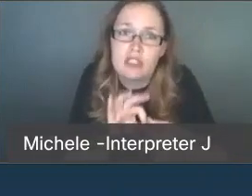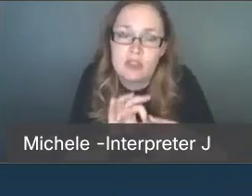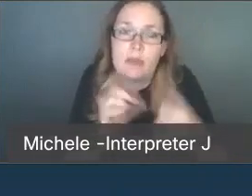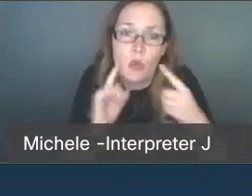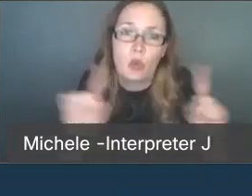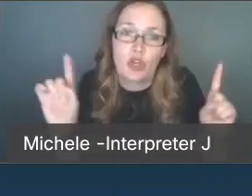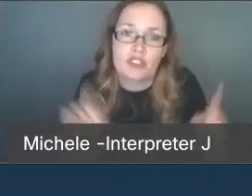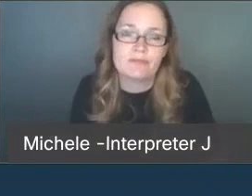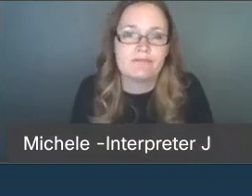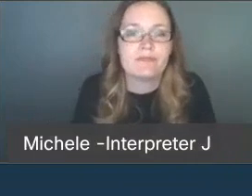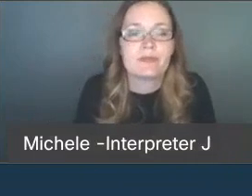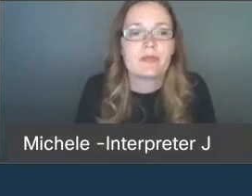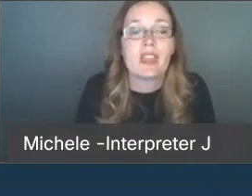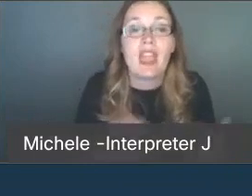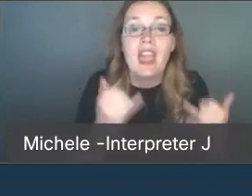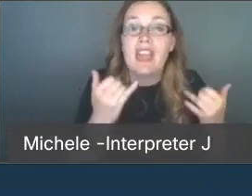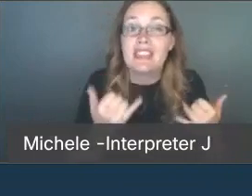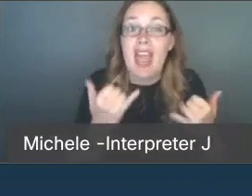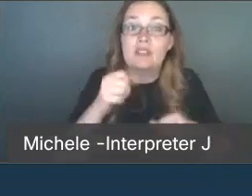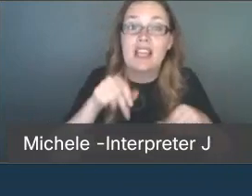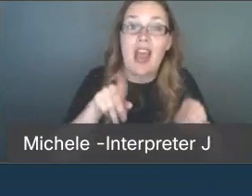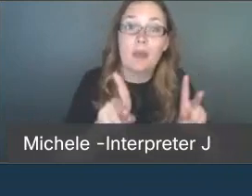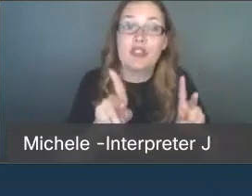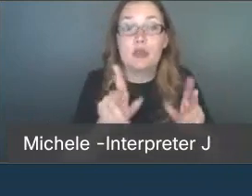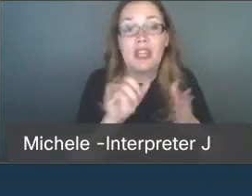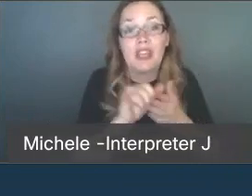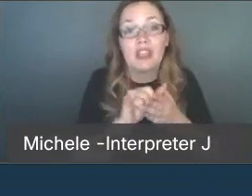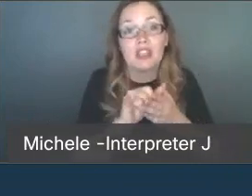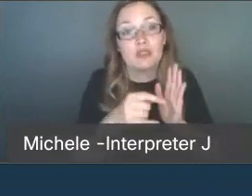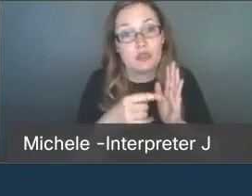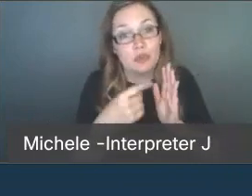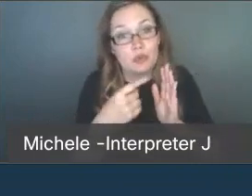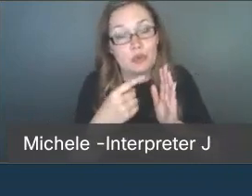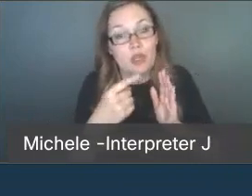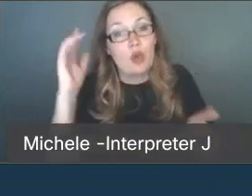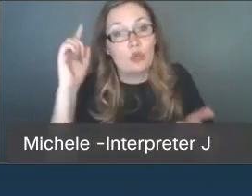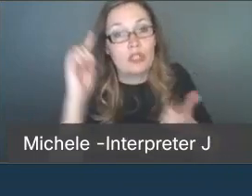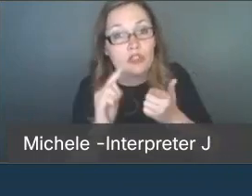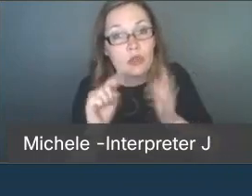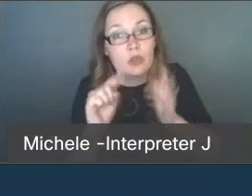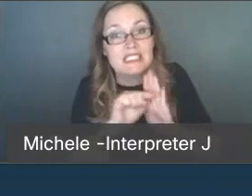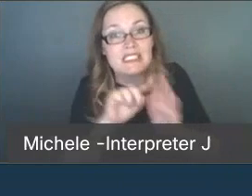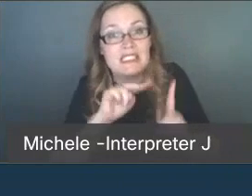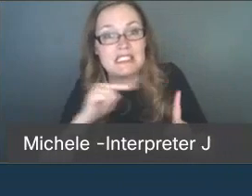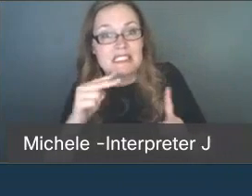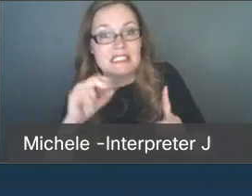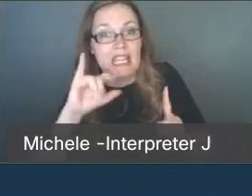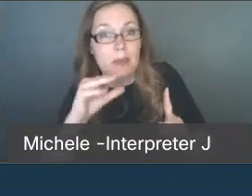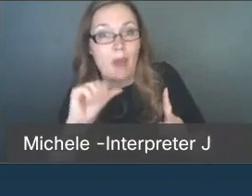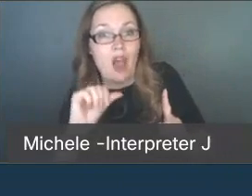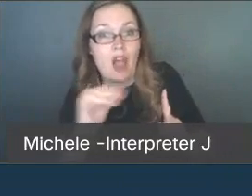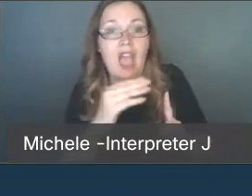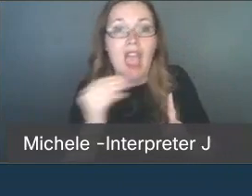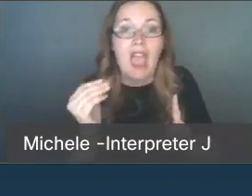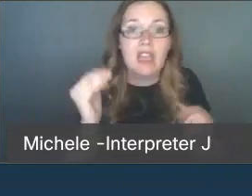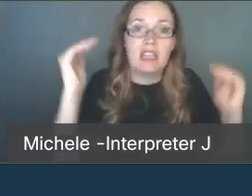this is also an opportunity, which I think is incredibly important, to be able to reduce stigma and improve equity. So I do really believe that